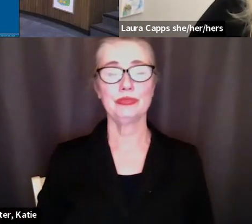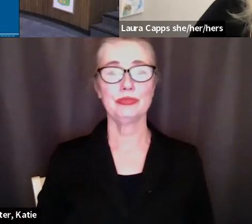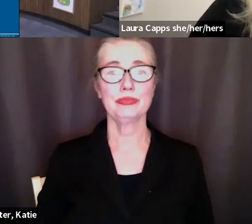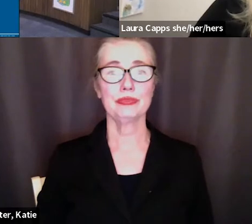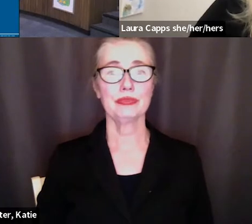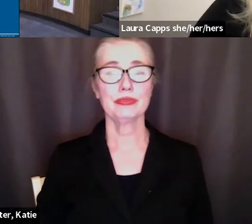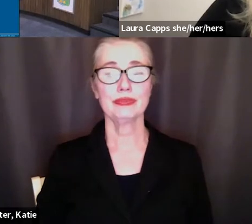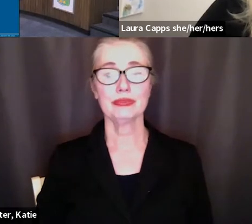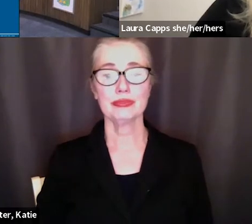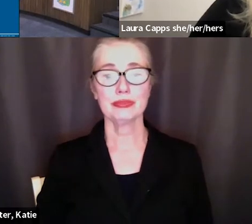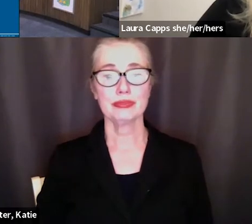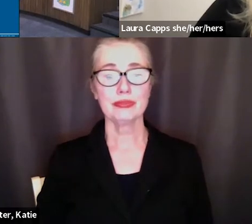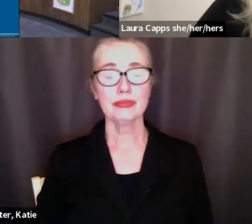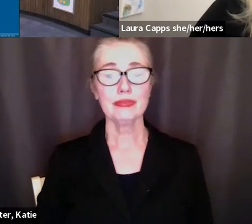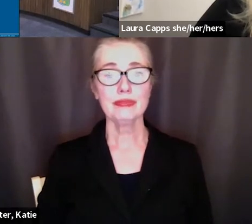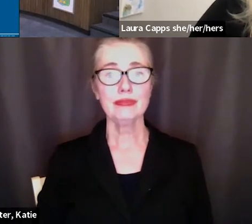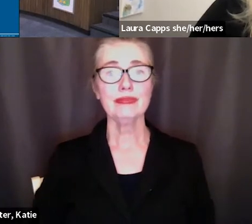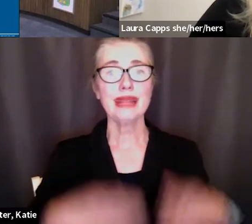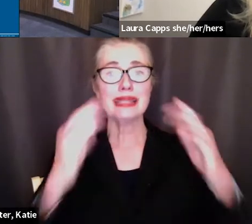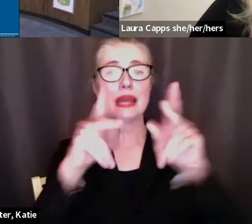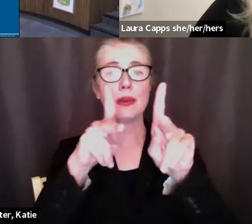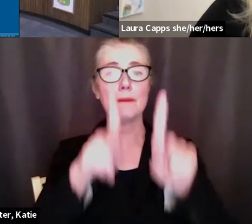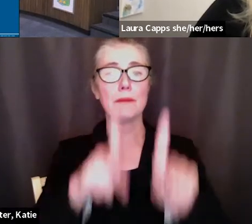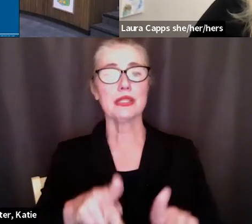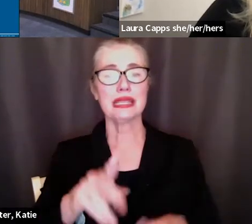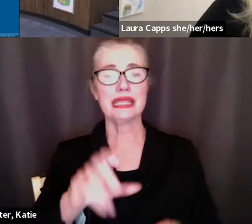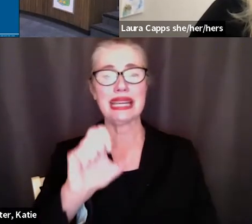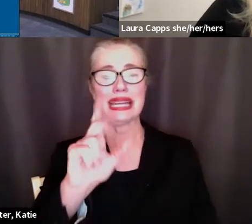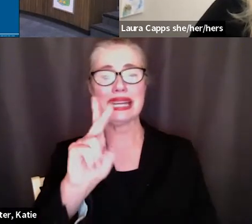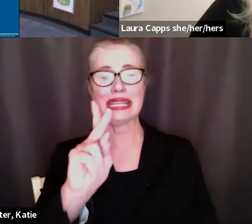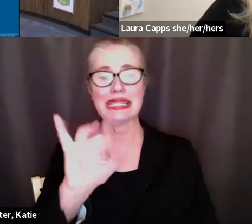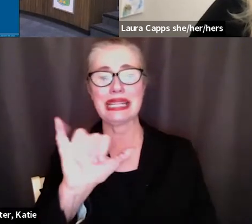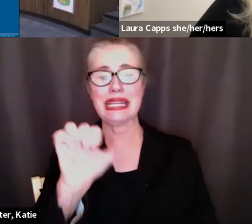thank you next speaker is kim pass case